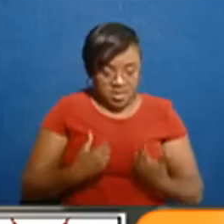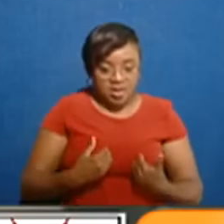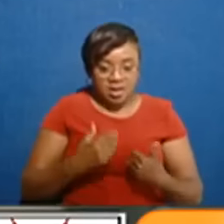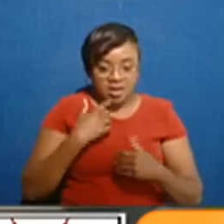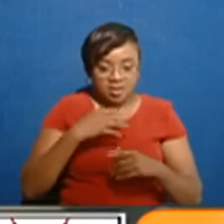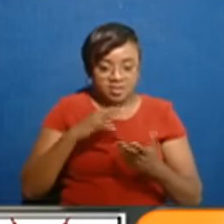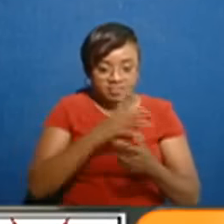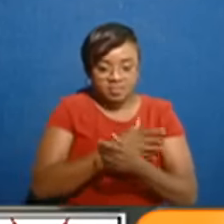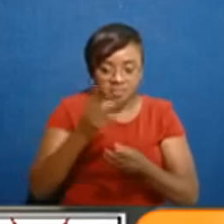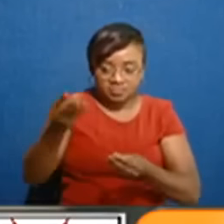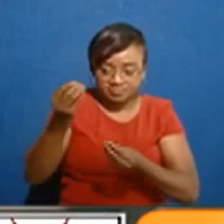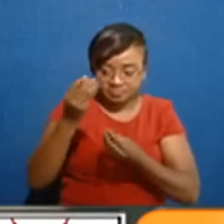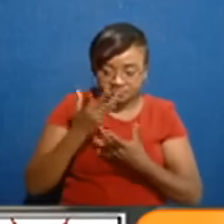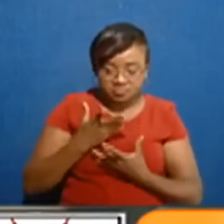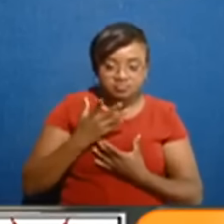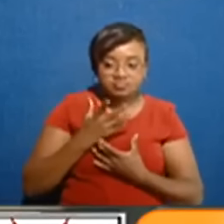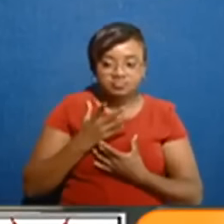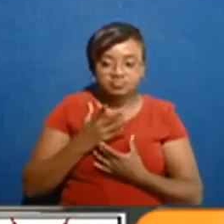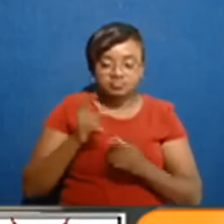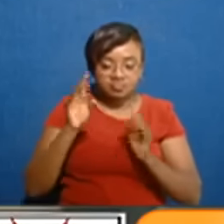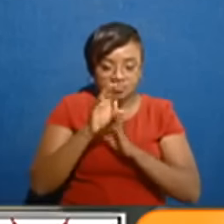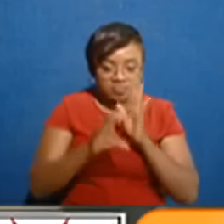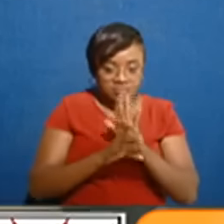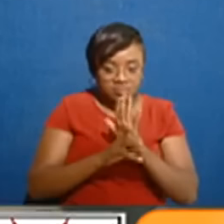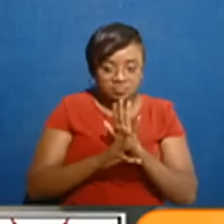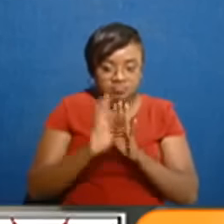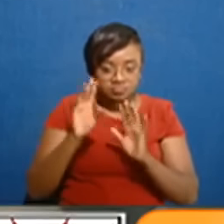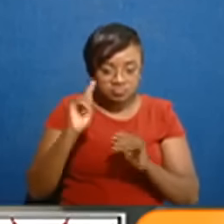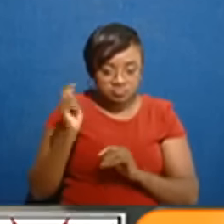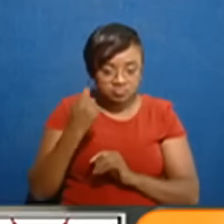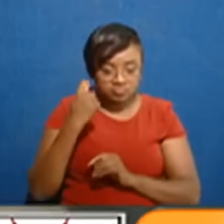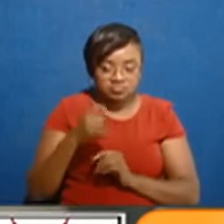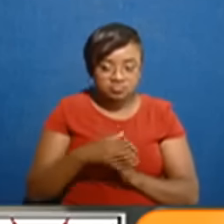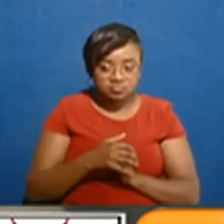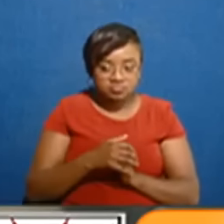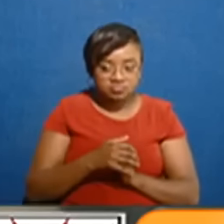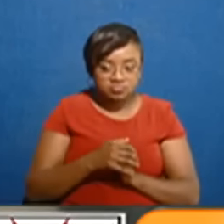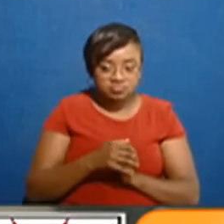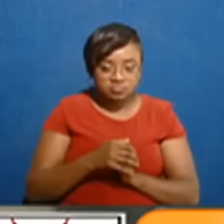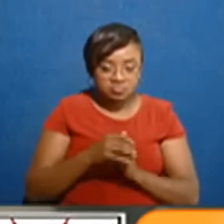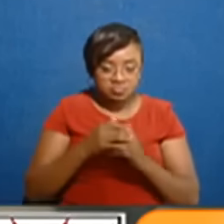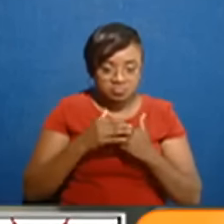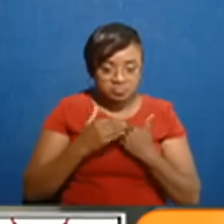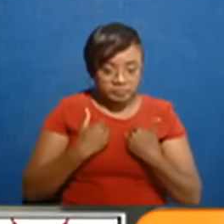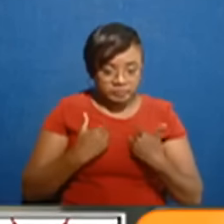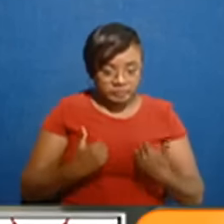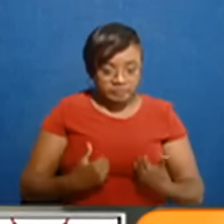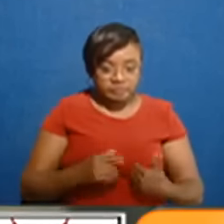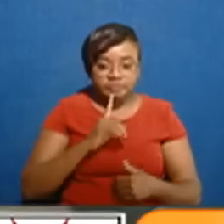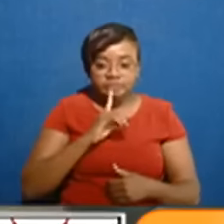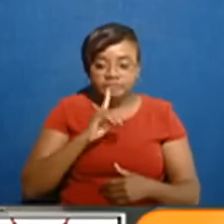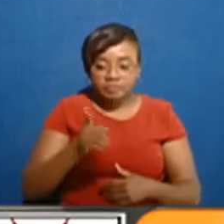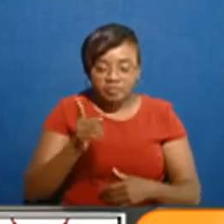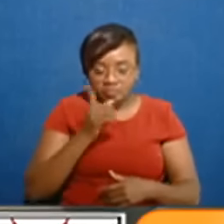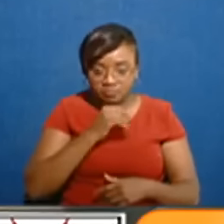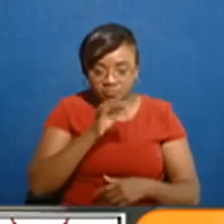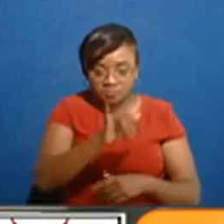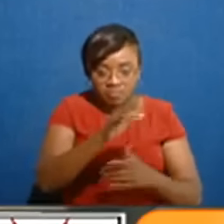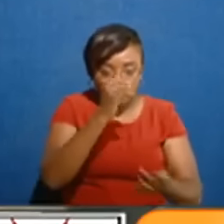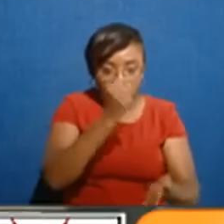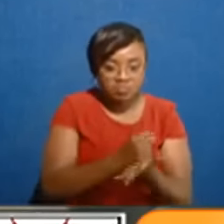conferred upon me under the Constitution of Kenya, I have directed that the